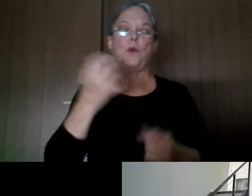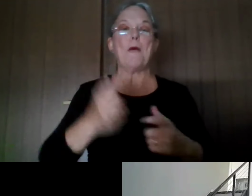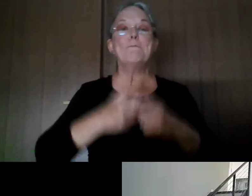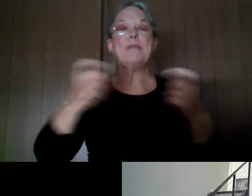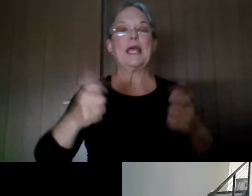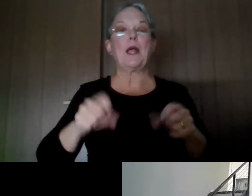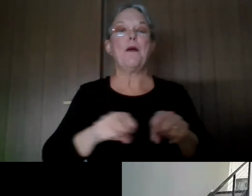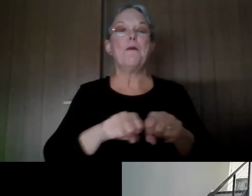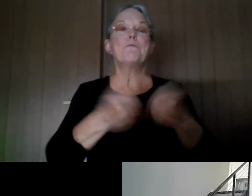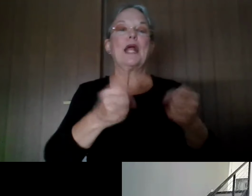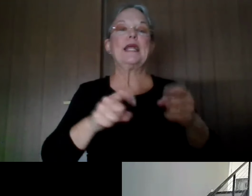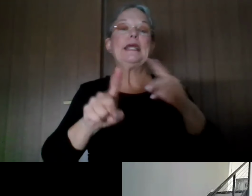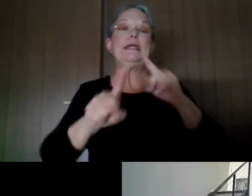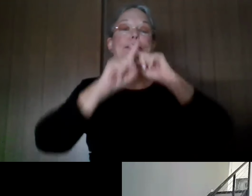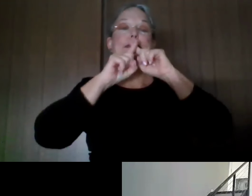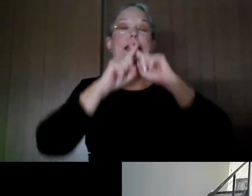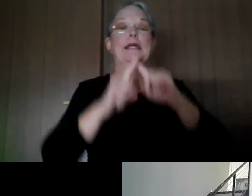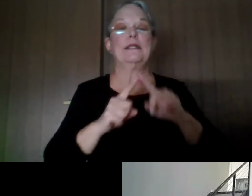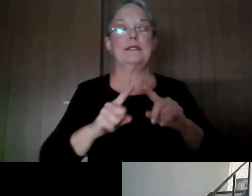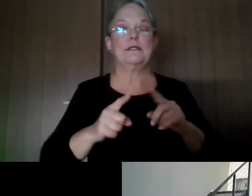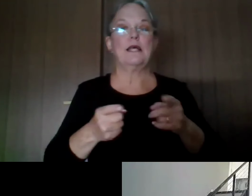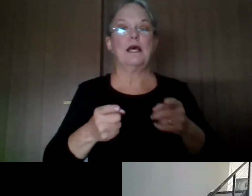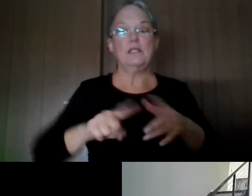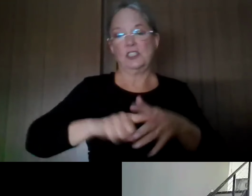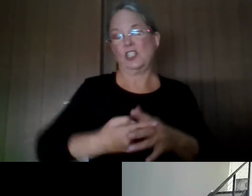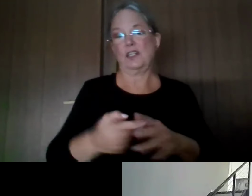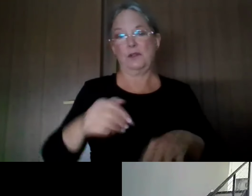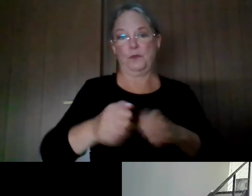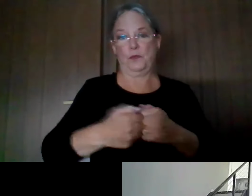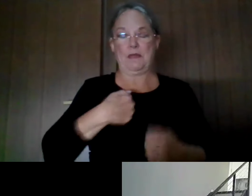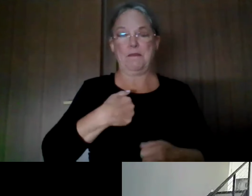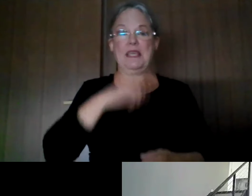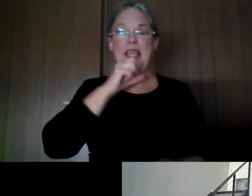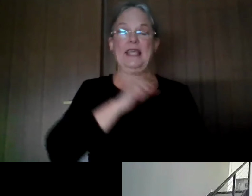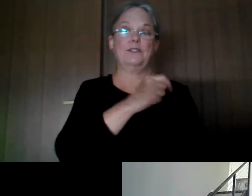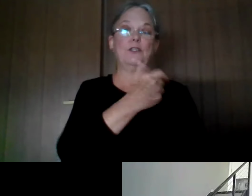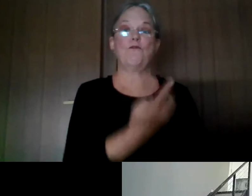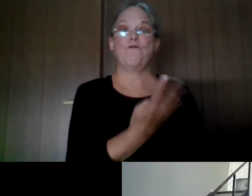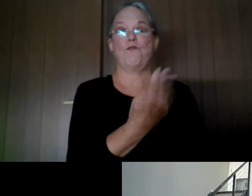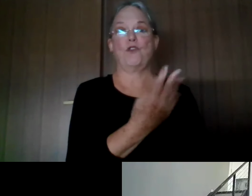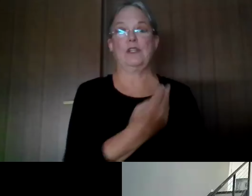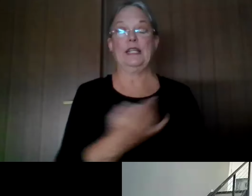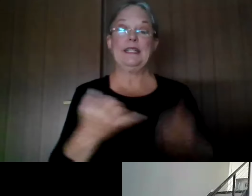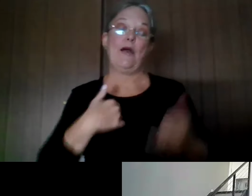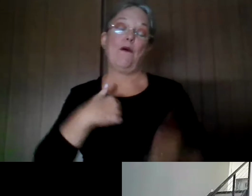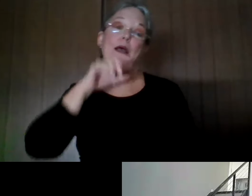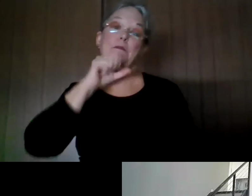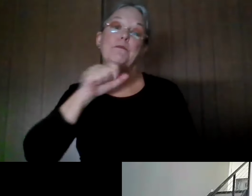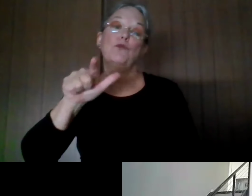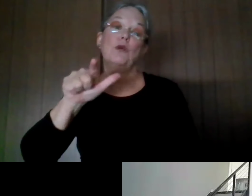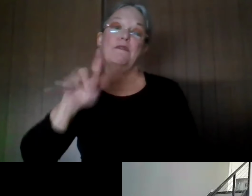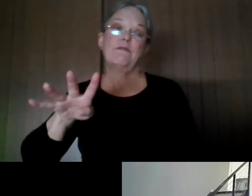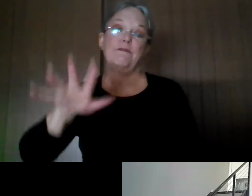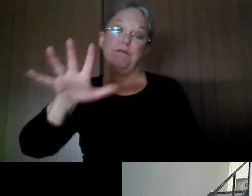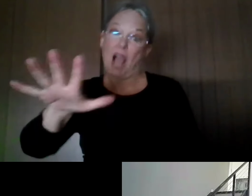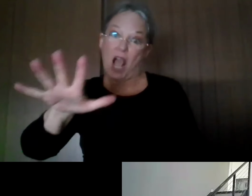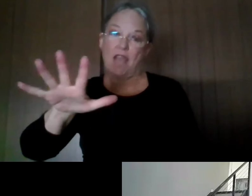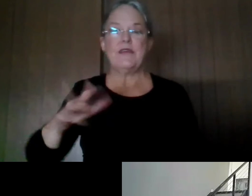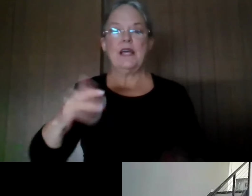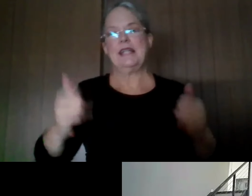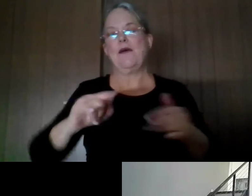something that started at the age of 14 years old, and I'm now 25, just now speaking up about my own personal